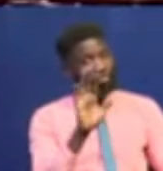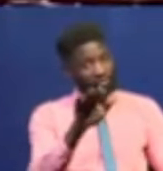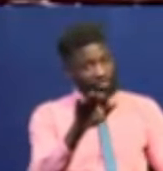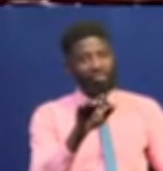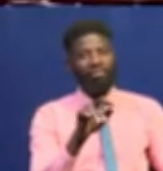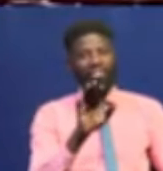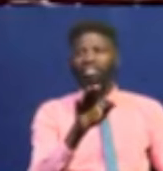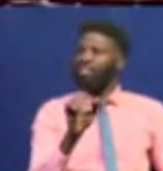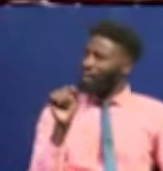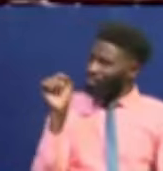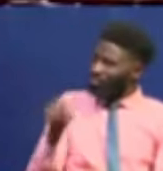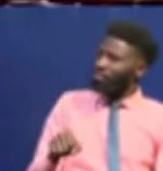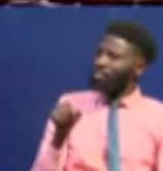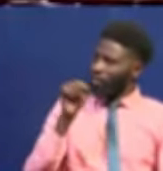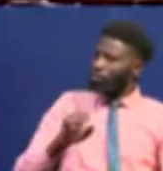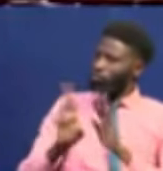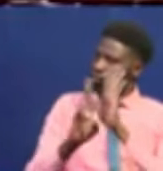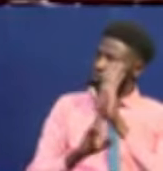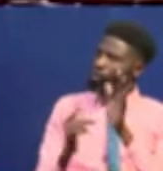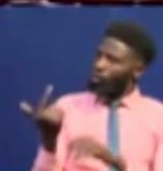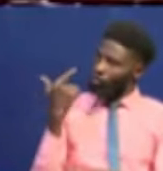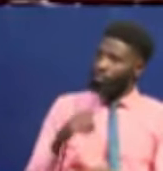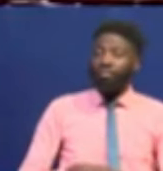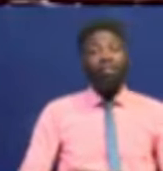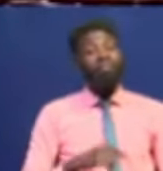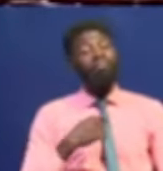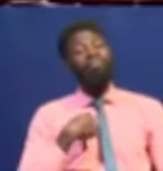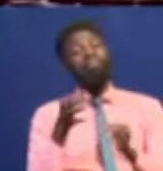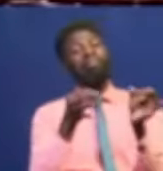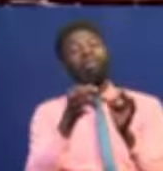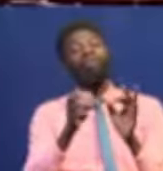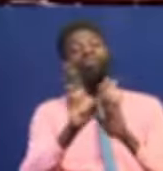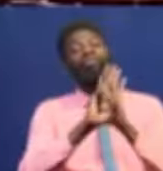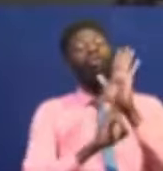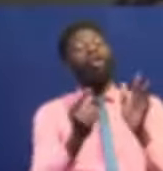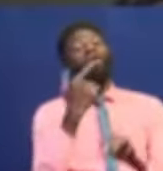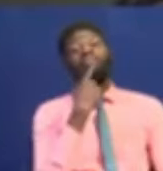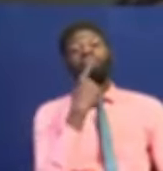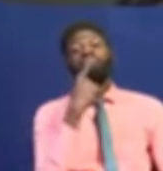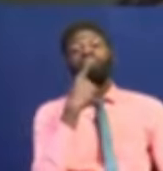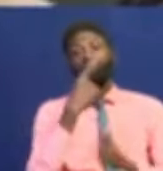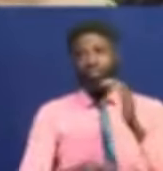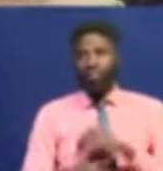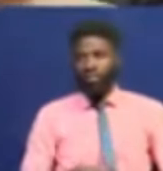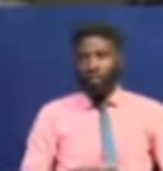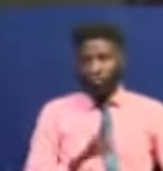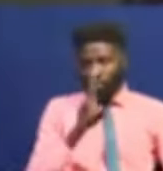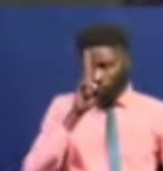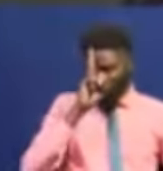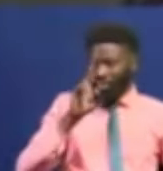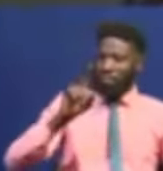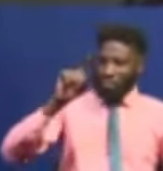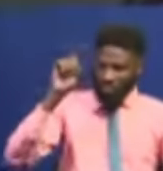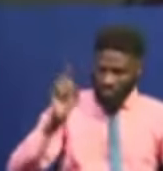just step by absolutely. Step the rule of the law. The rule of law says, the rule of law requires the police to investigate a